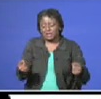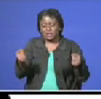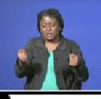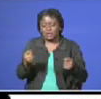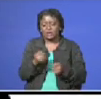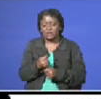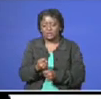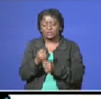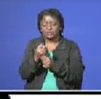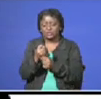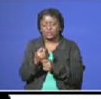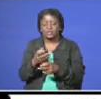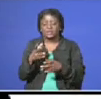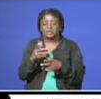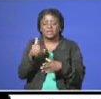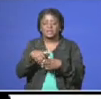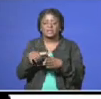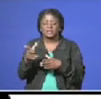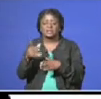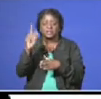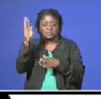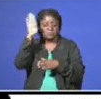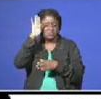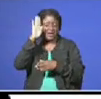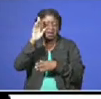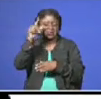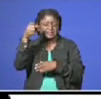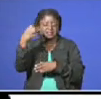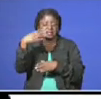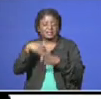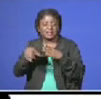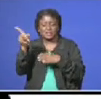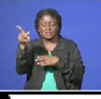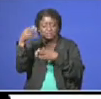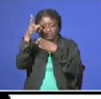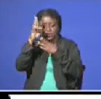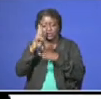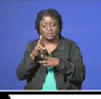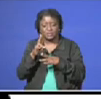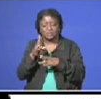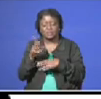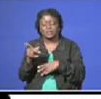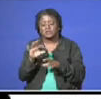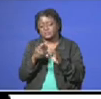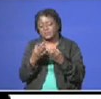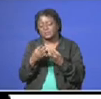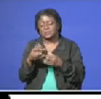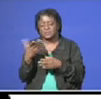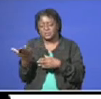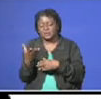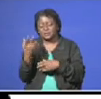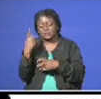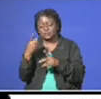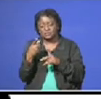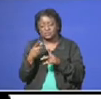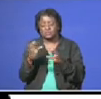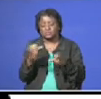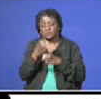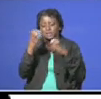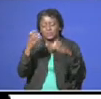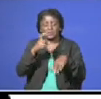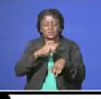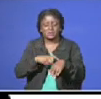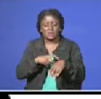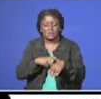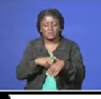Her Excellency, the Most Honorable Dame Marguerite Pindling, and Roberts' widow were present to mark the occasion. Focol Chairman Sir Franklin